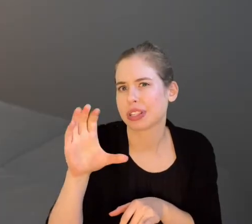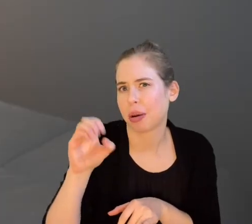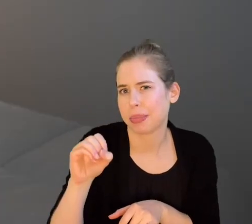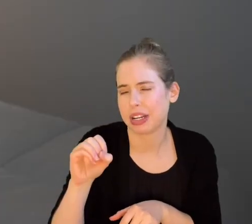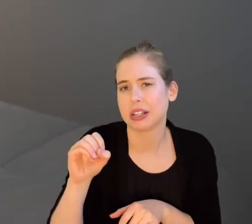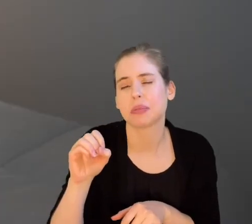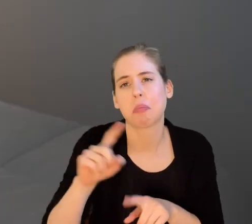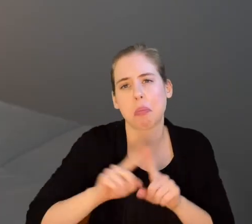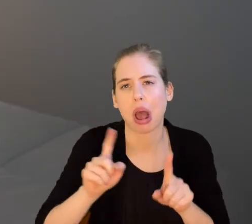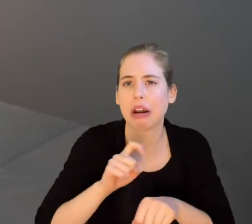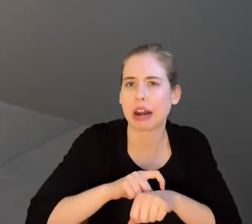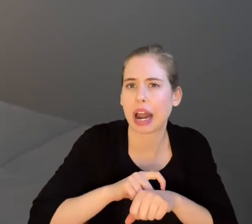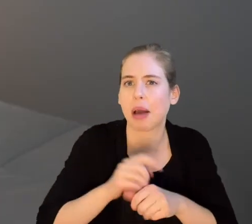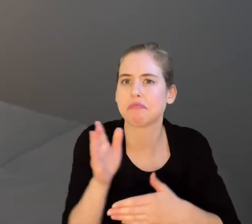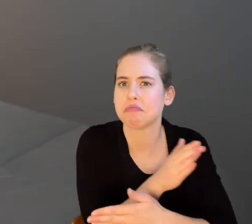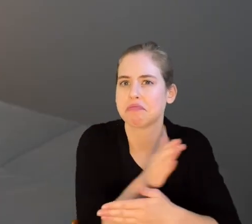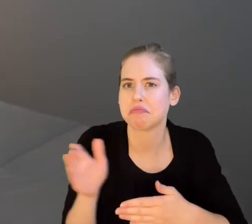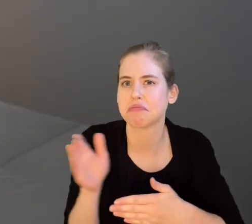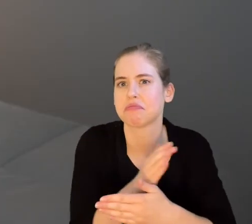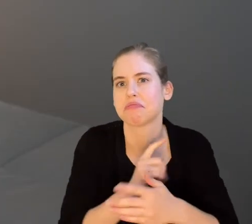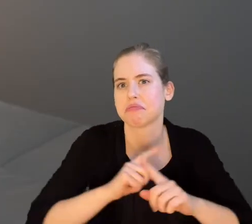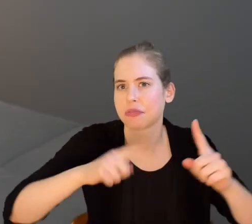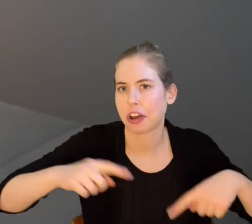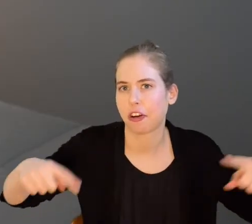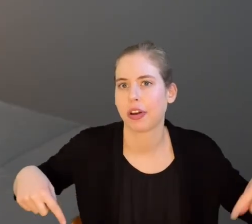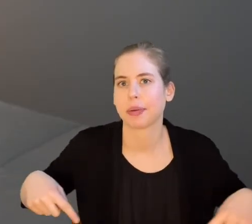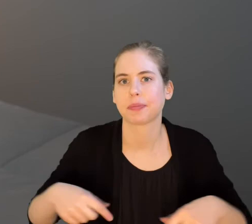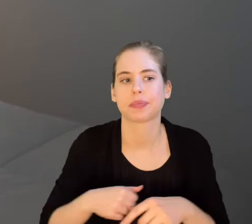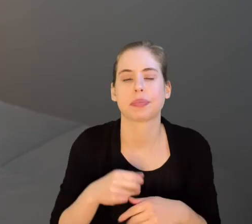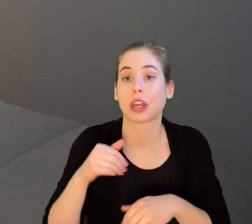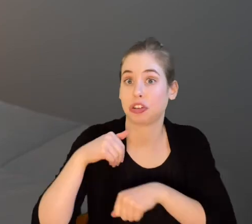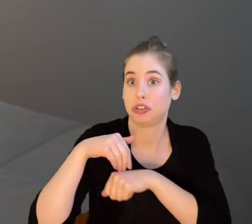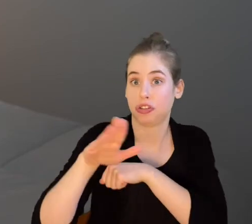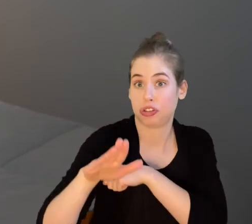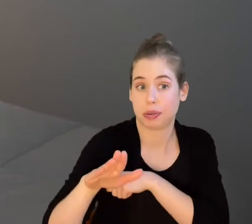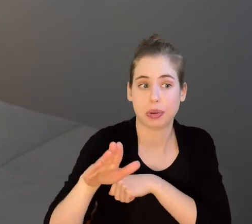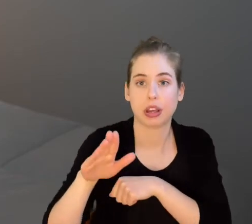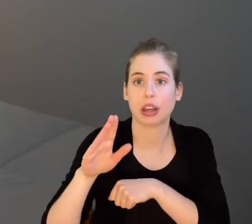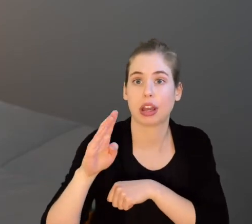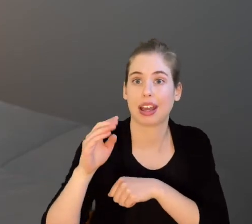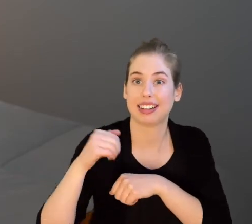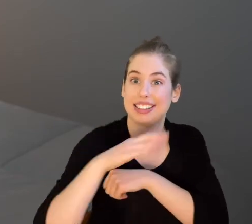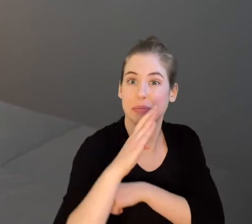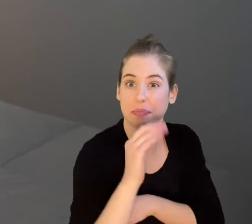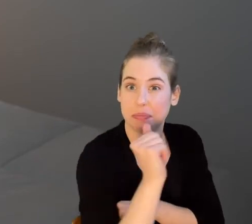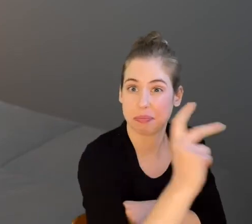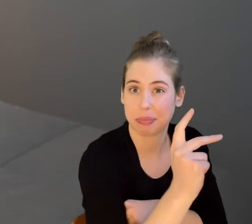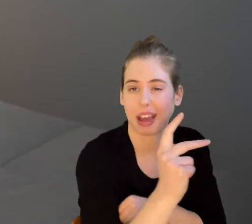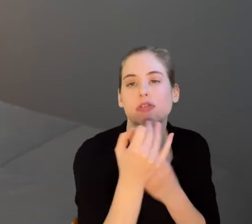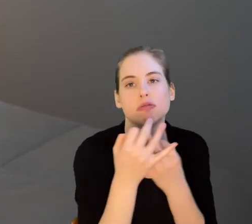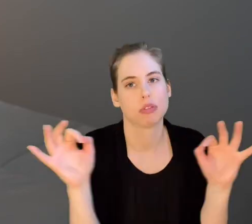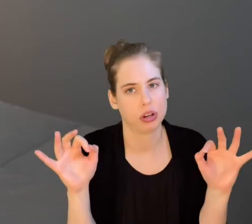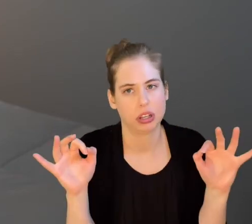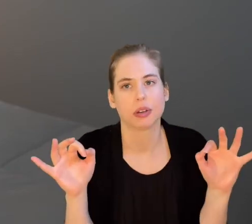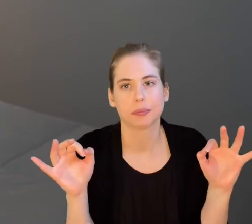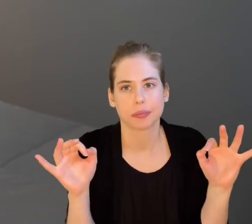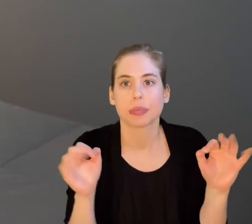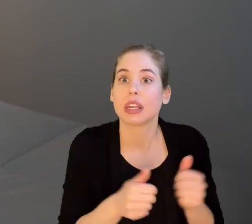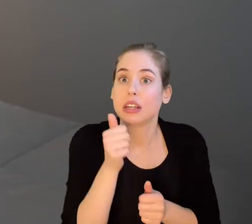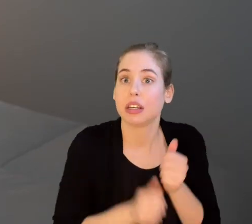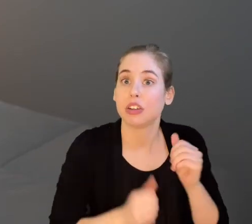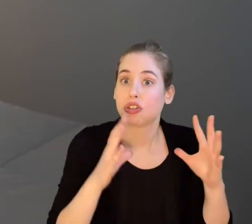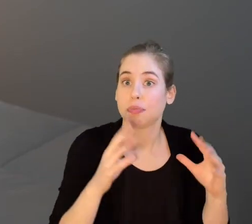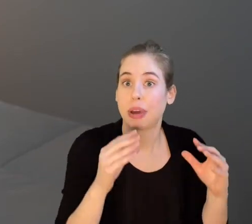returns are free when you order a NOLA mattress. Each mattress is made to order, so expect shipping times between 5